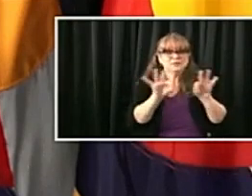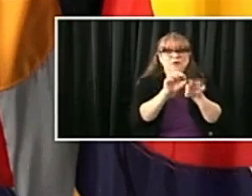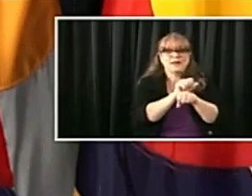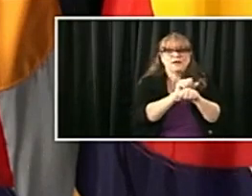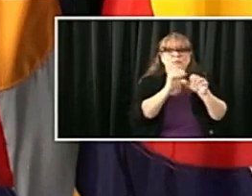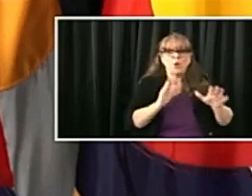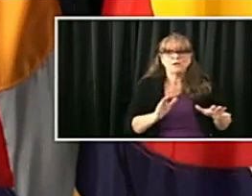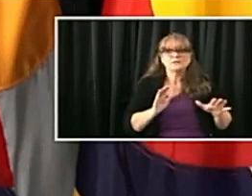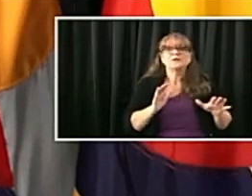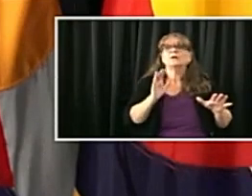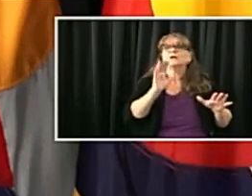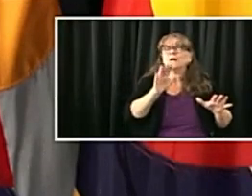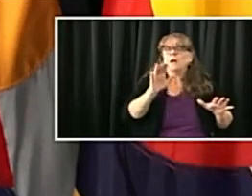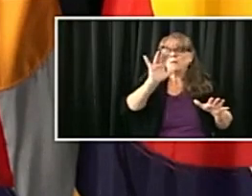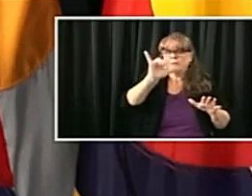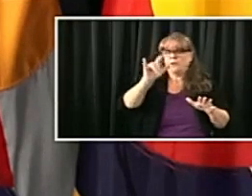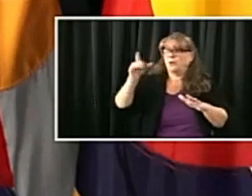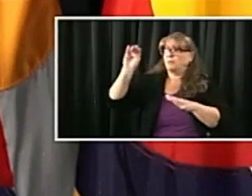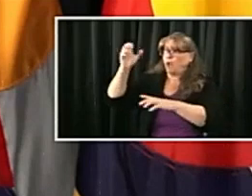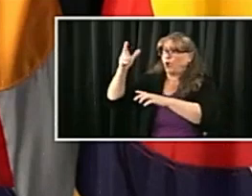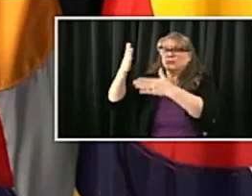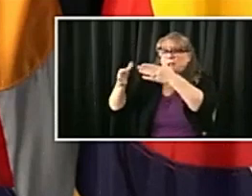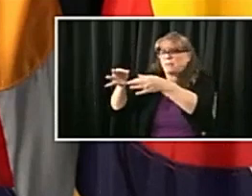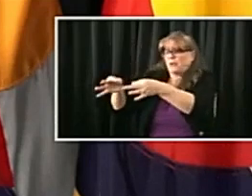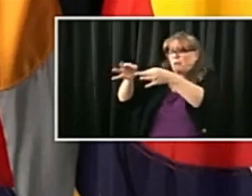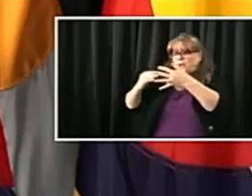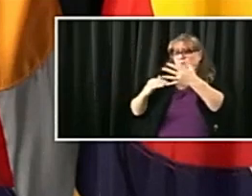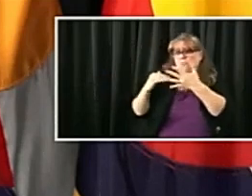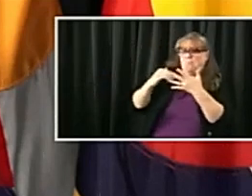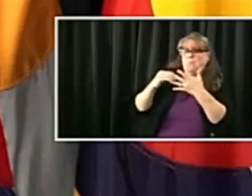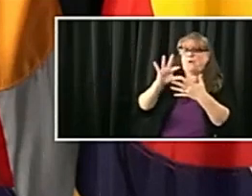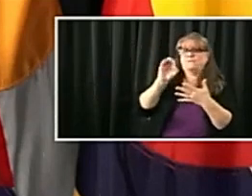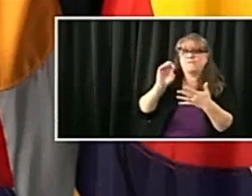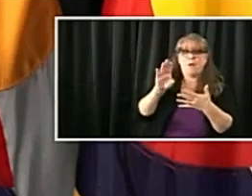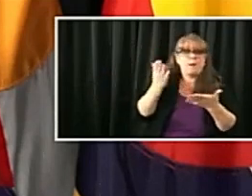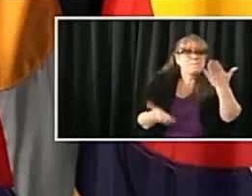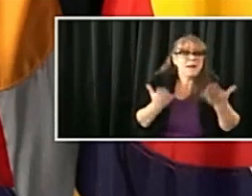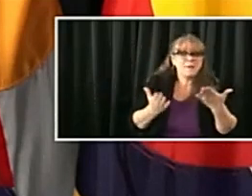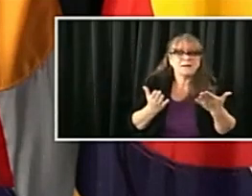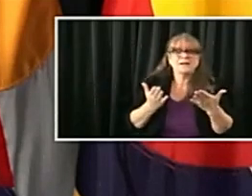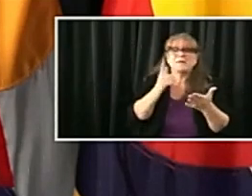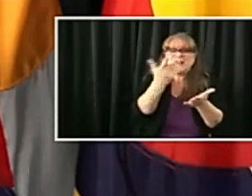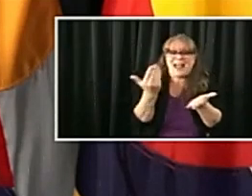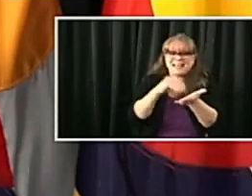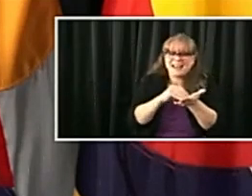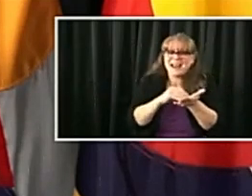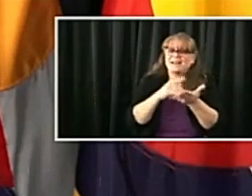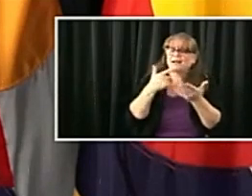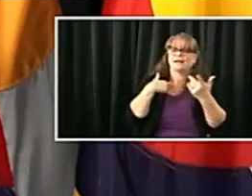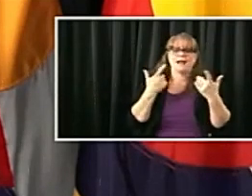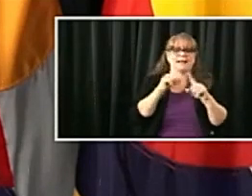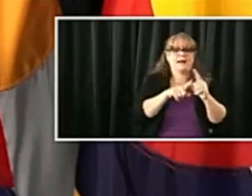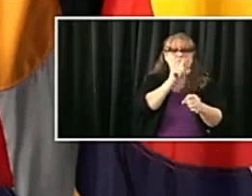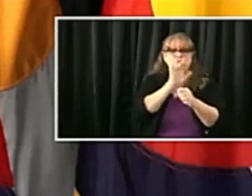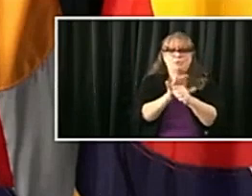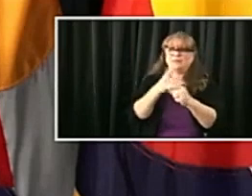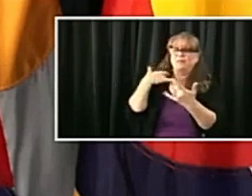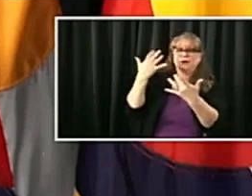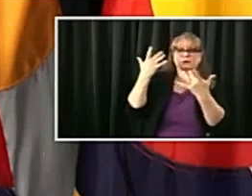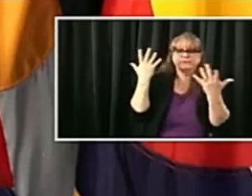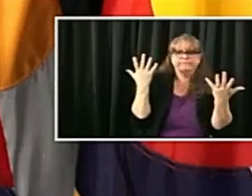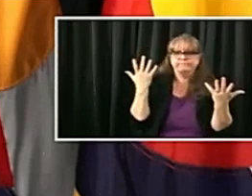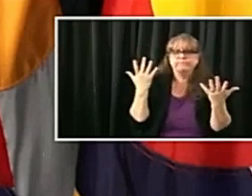that's a possibility, but we just don't have that date to present today. We certainly believe that the continuity of education, of childcare, of schools